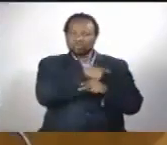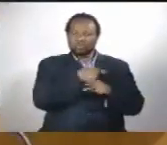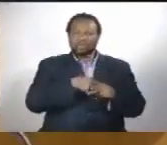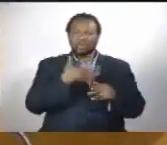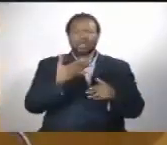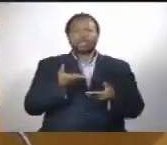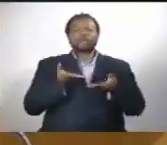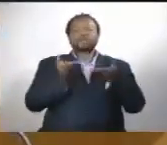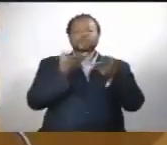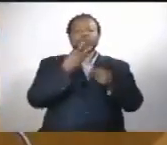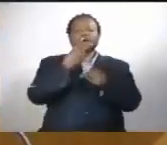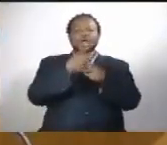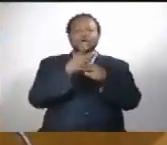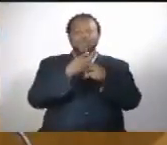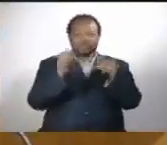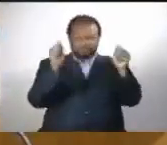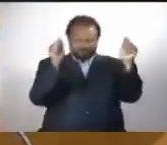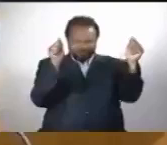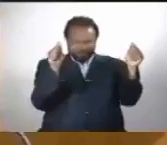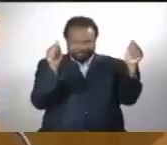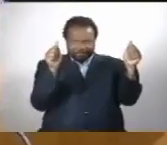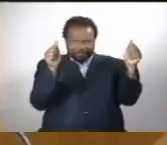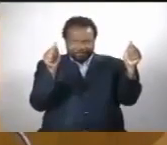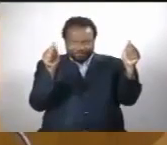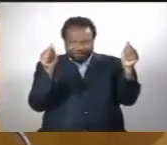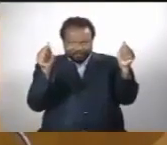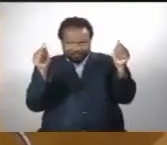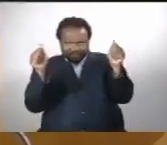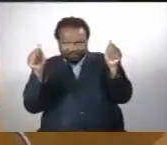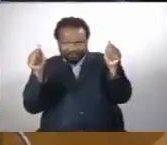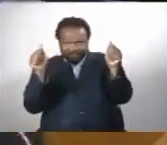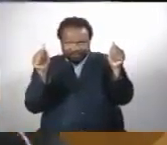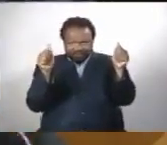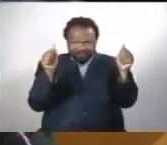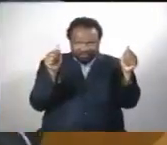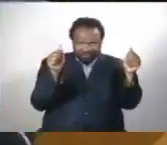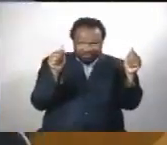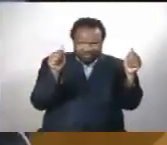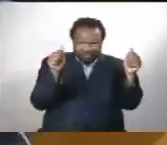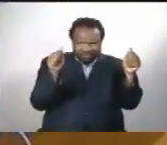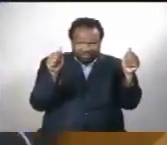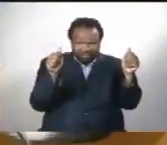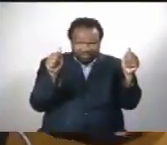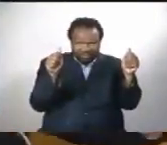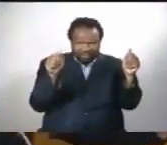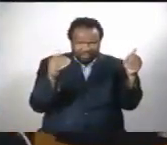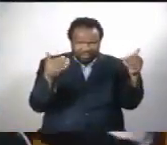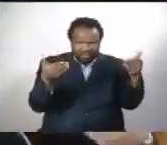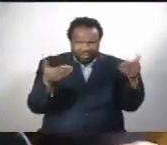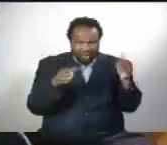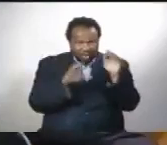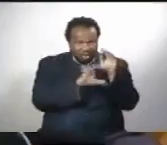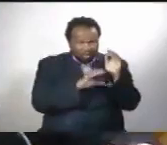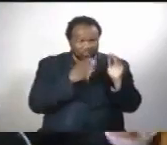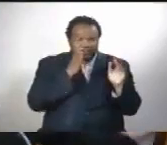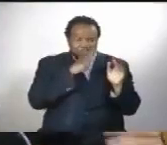you. There. This is what they did. They didn't have in front of them the